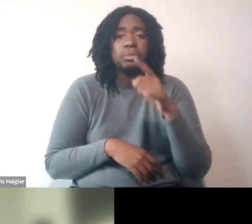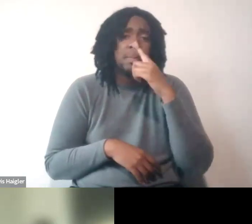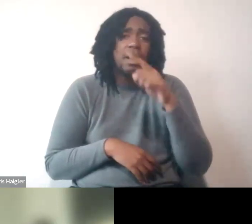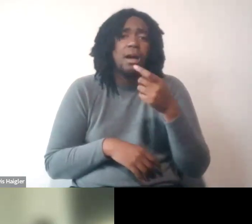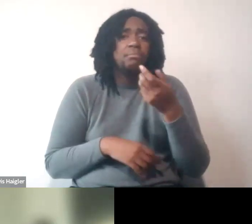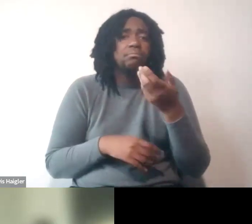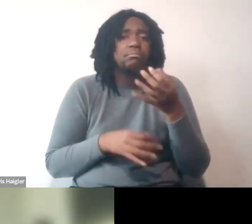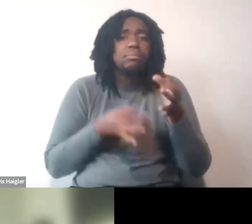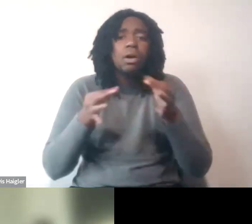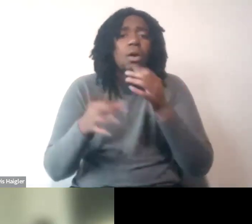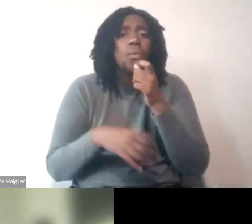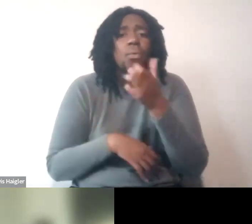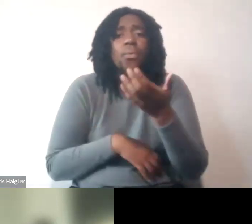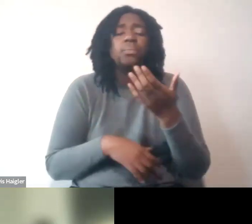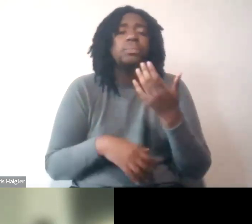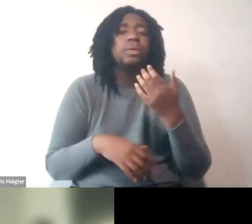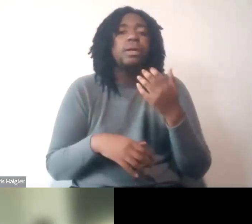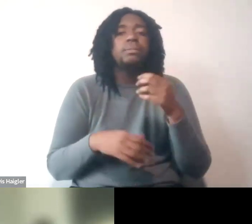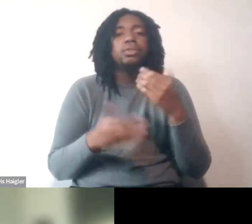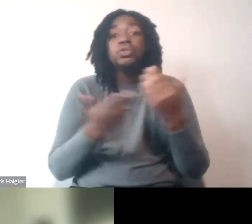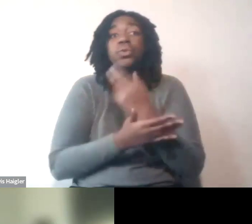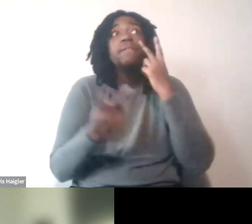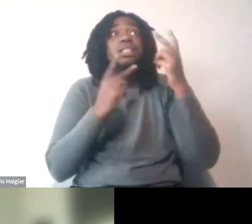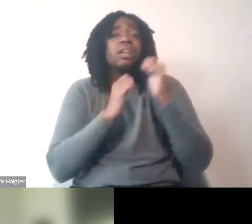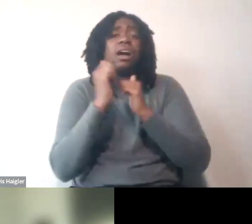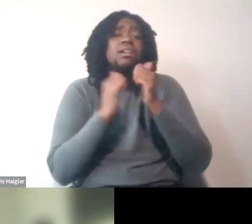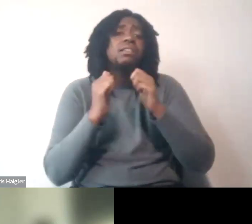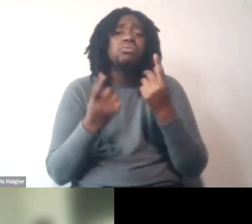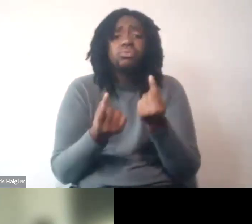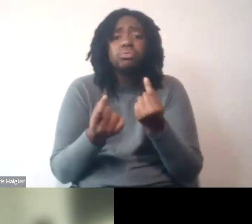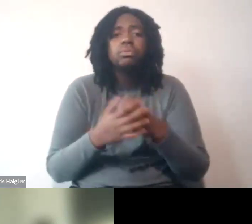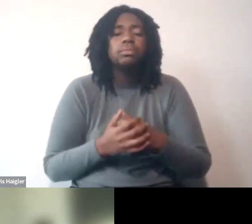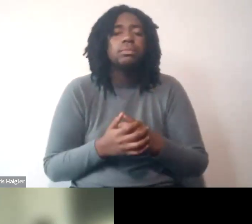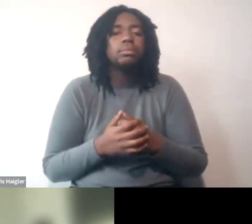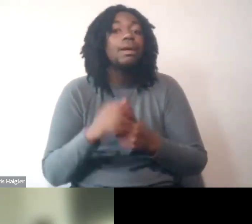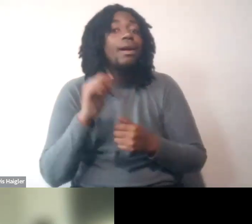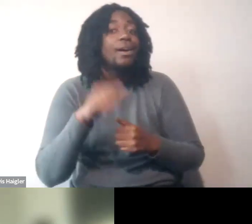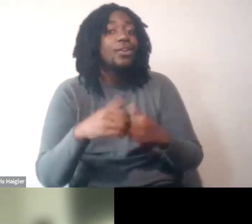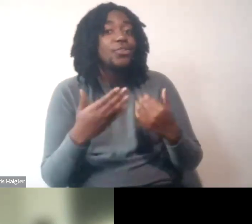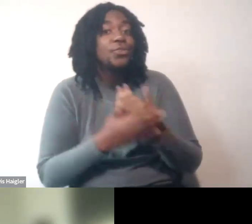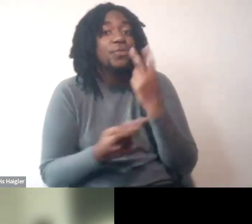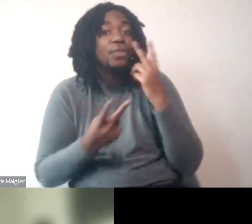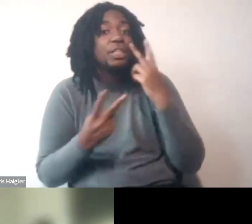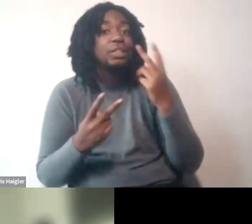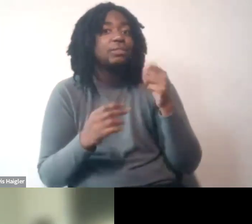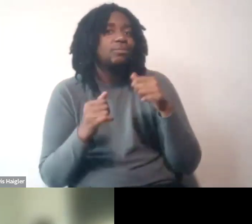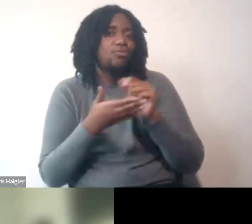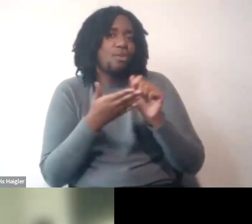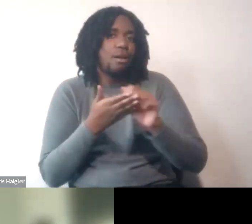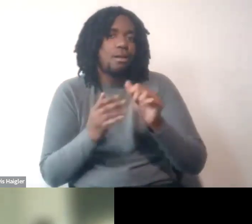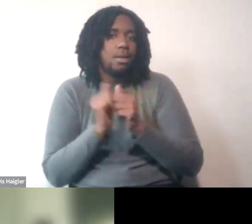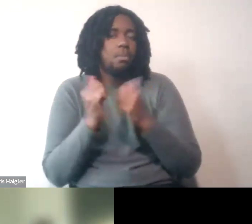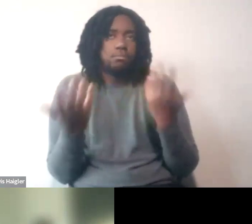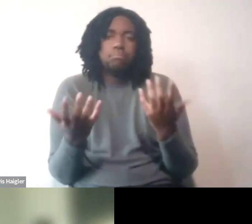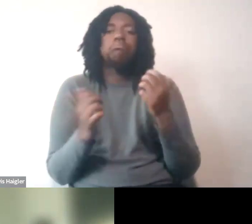us an intro. Tell us about New Visions. Yes, our New Visions Award writing contest. And well, it's a